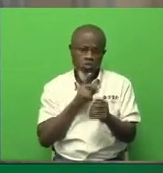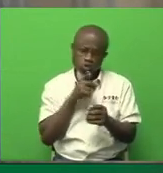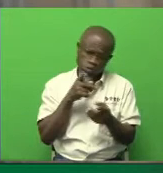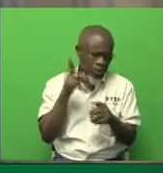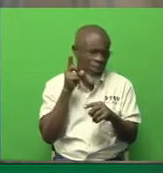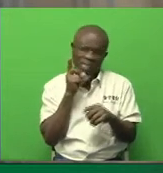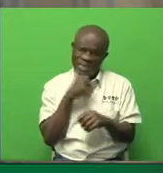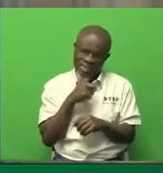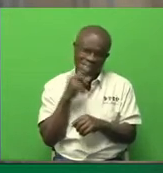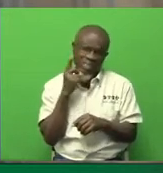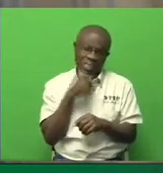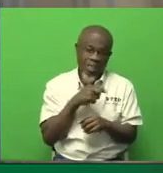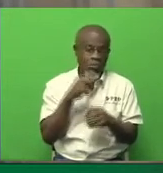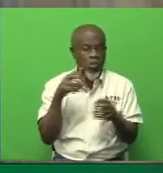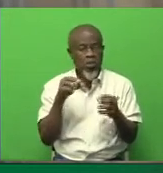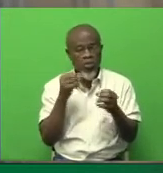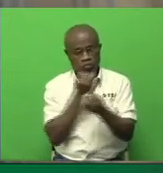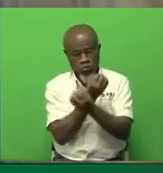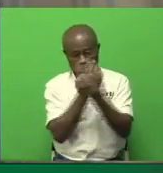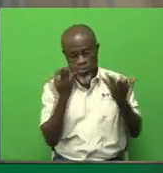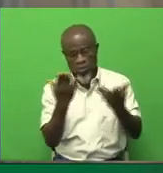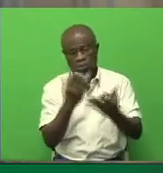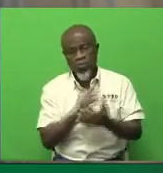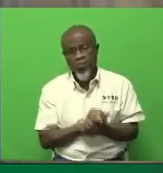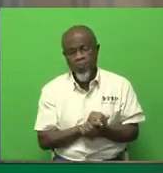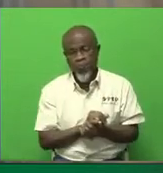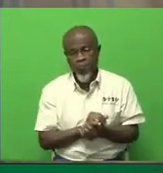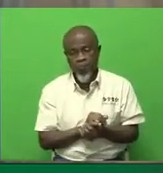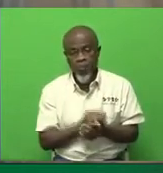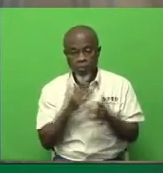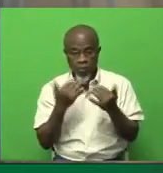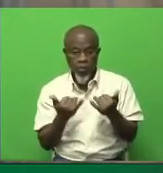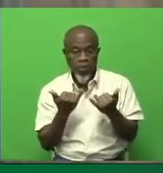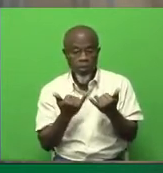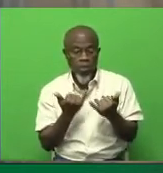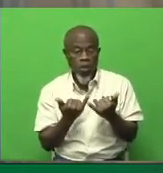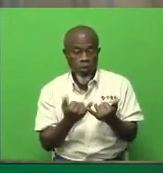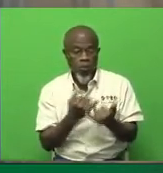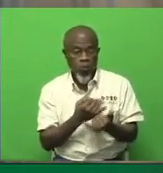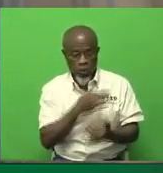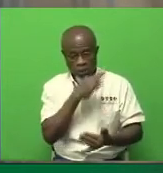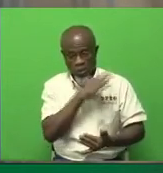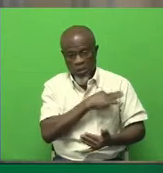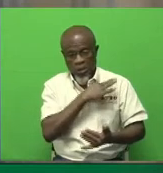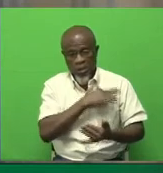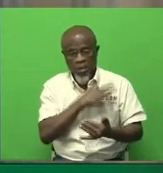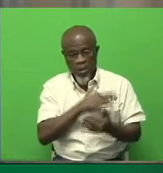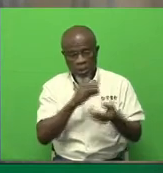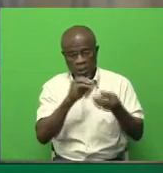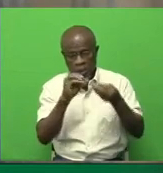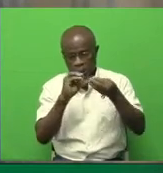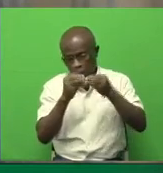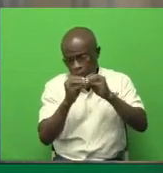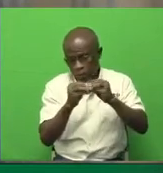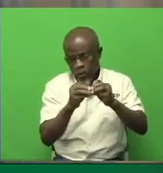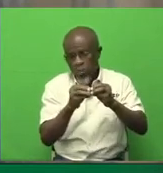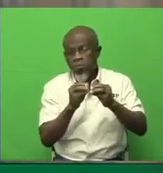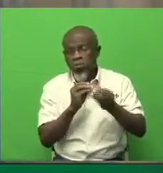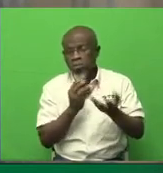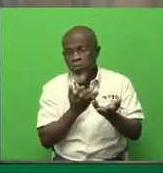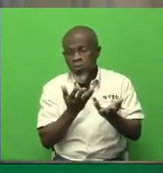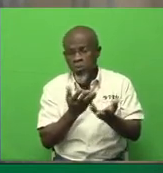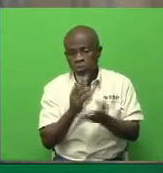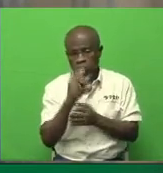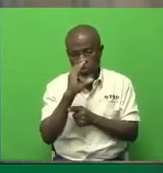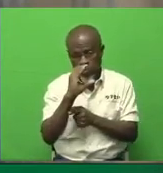of foreign investors I tend to create a credit ratings Madam speaker credit ratings um